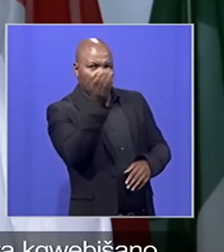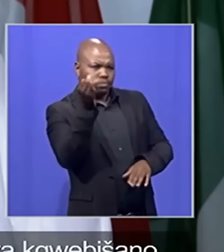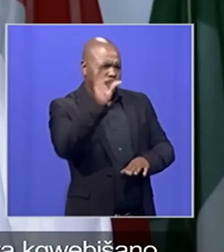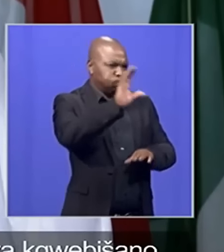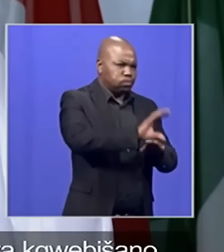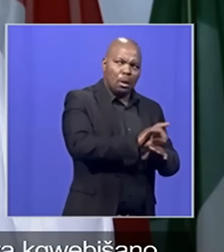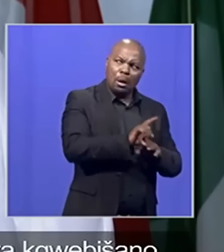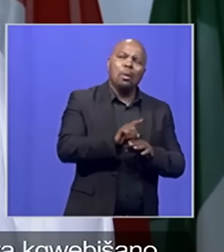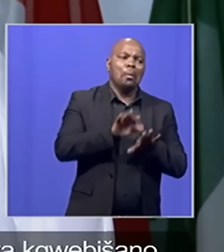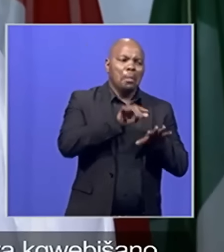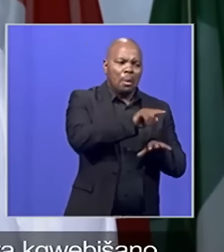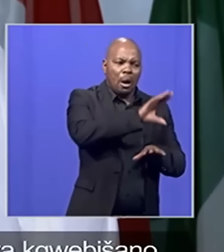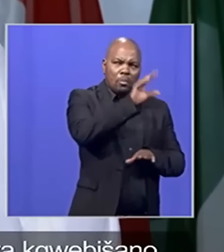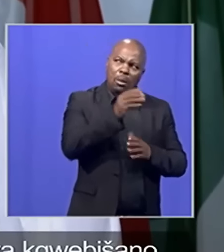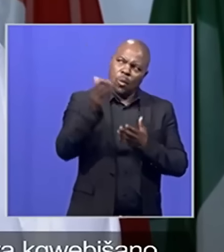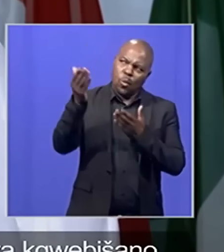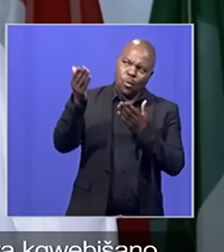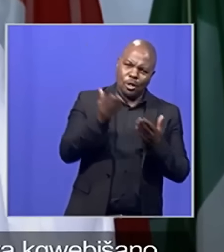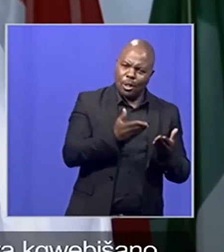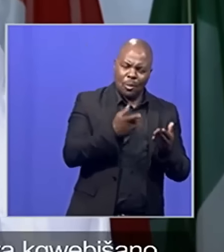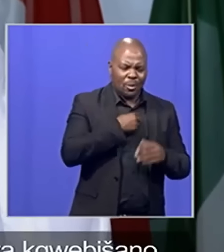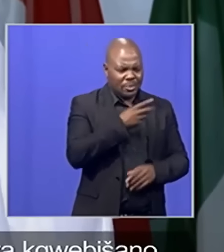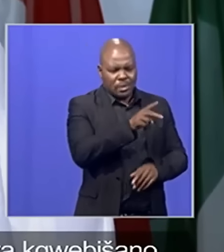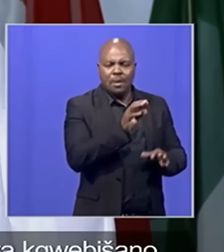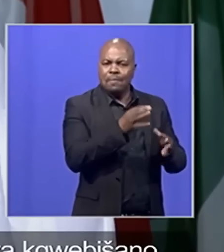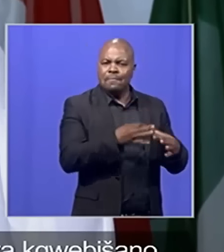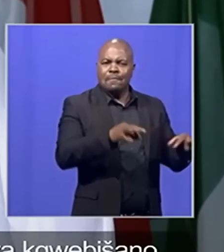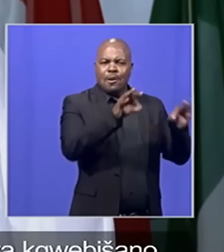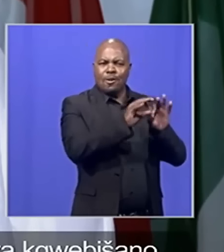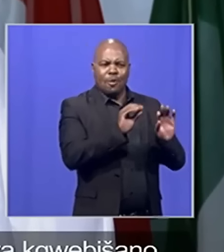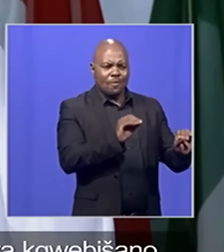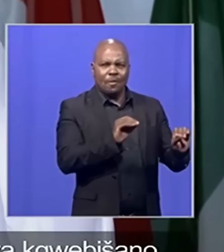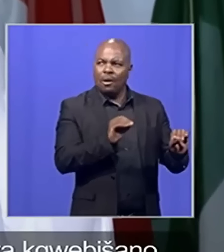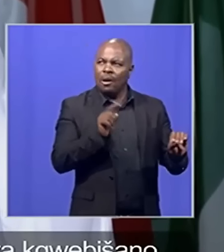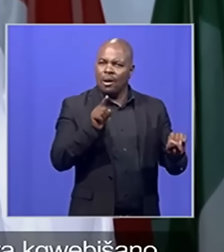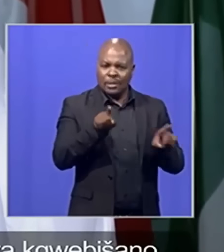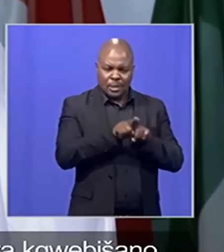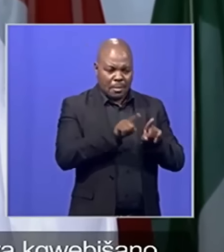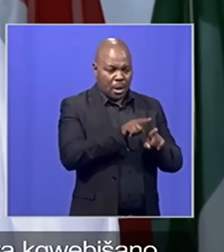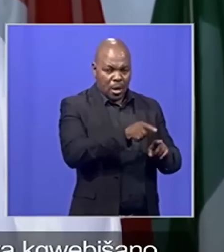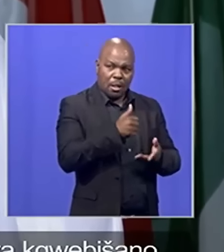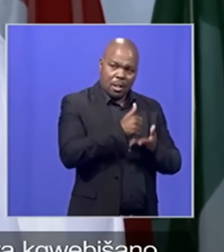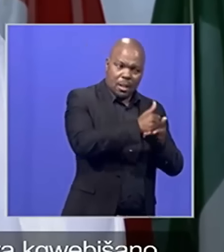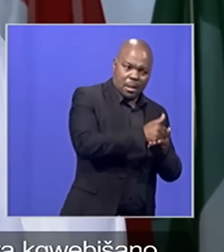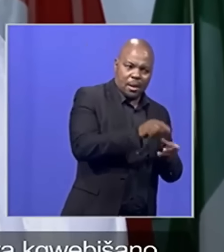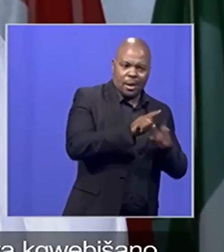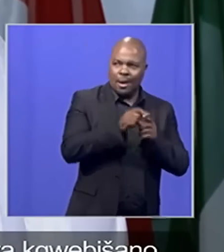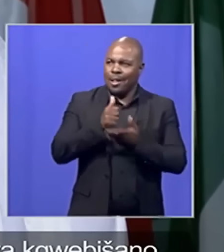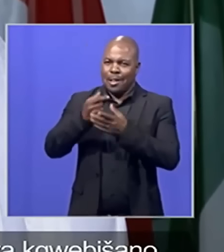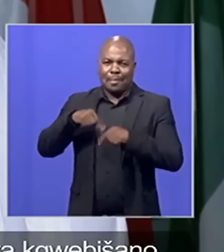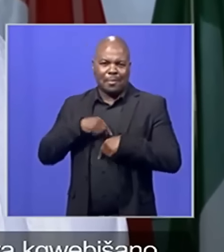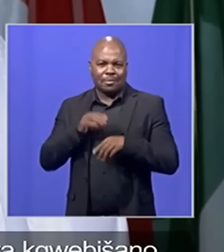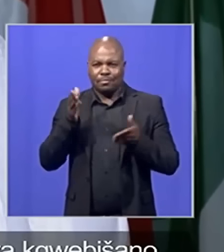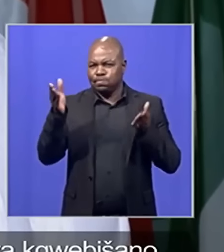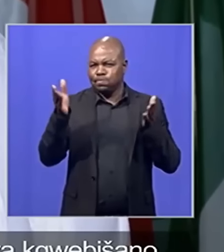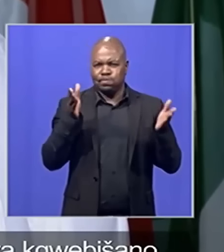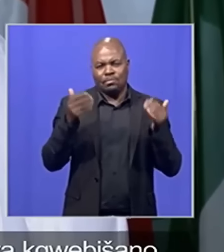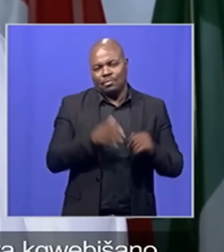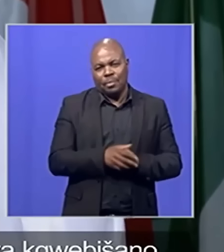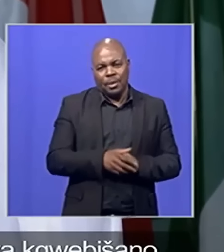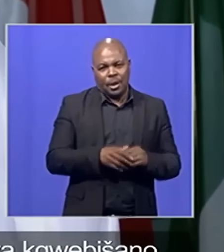welcomed. We see value both ways. It's good for Africa and it's good for us, and